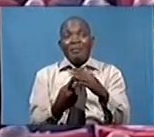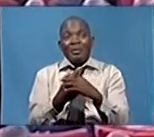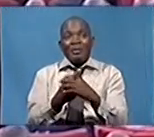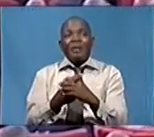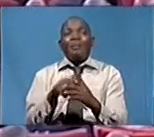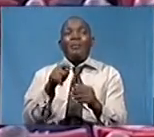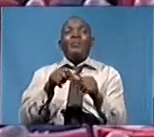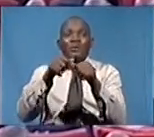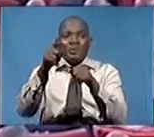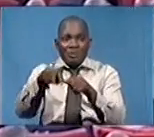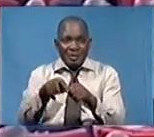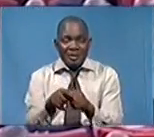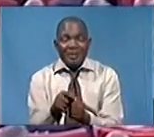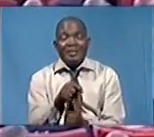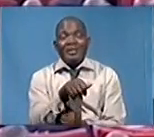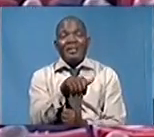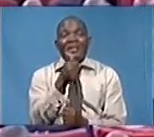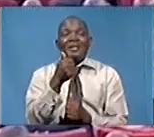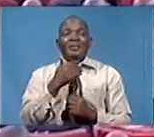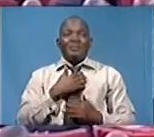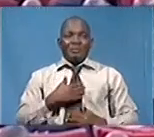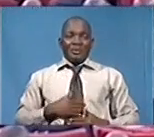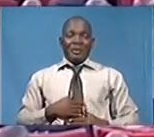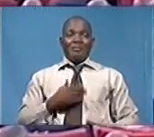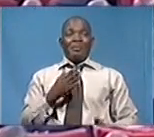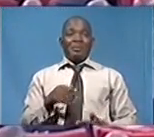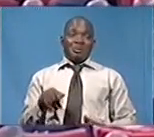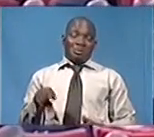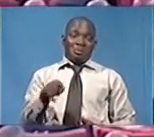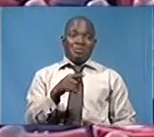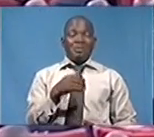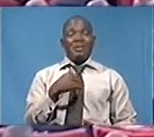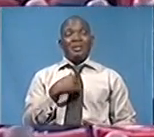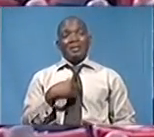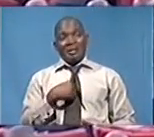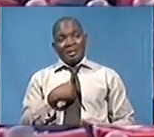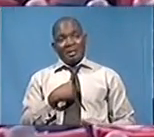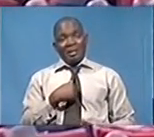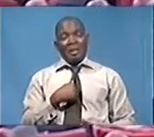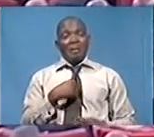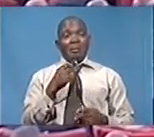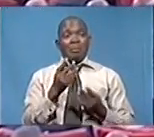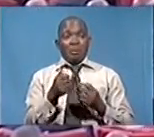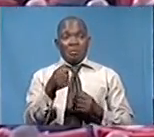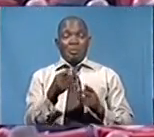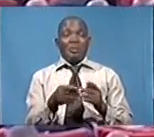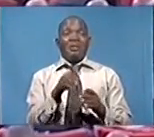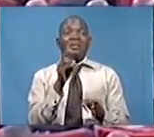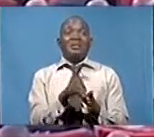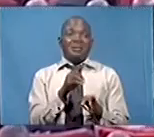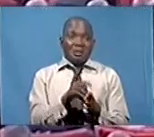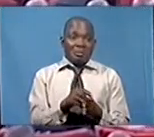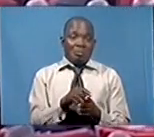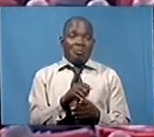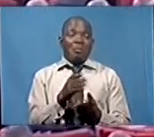because anybody, even if you are, let's say, you are impaired, and the FO doesn't